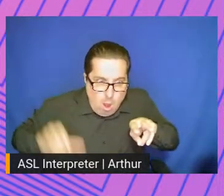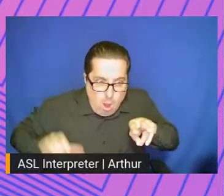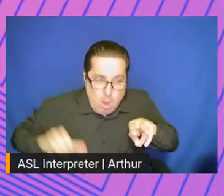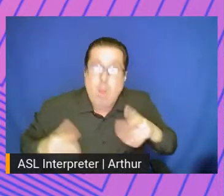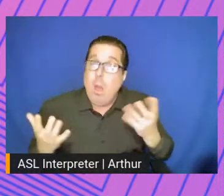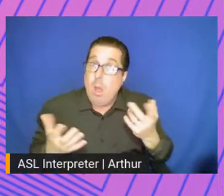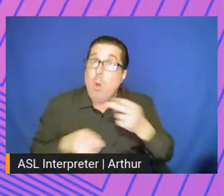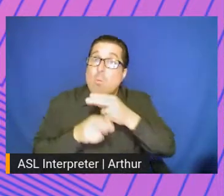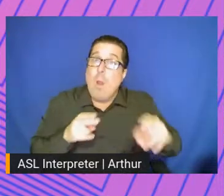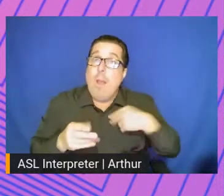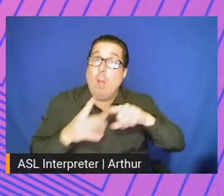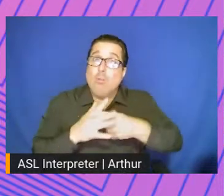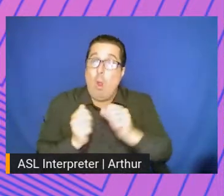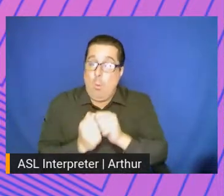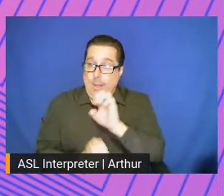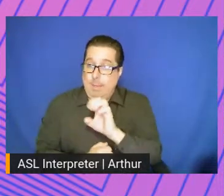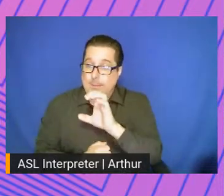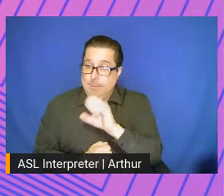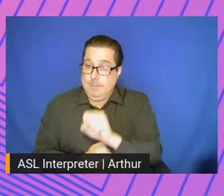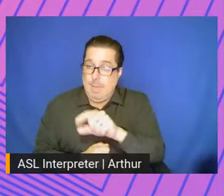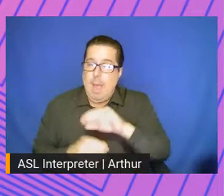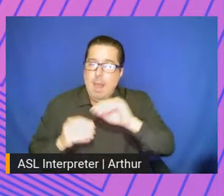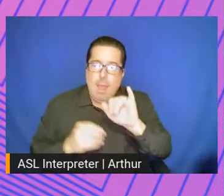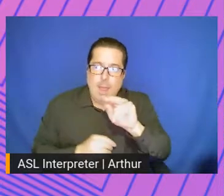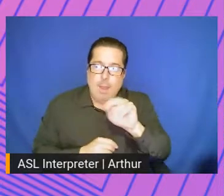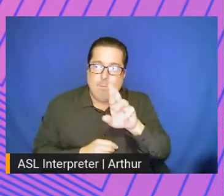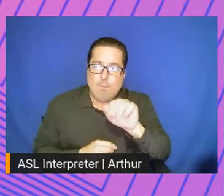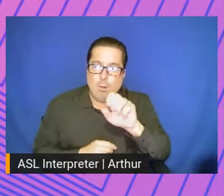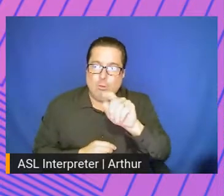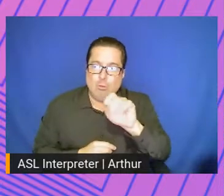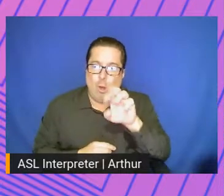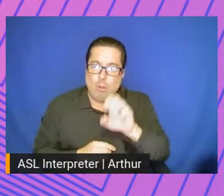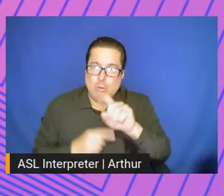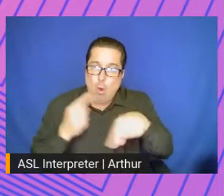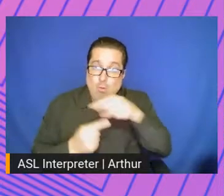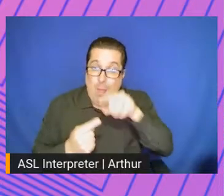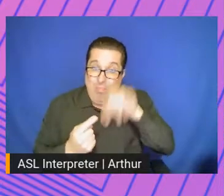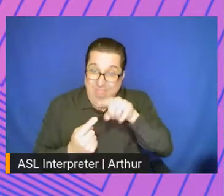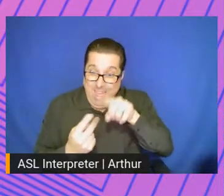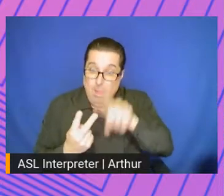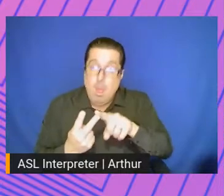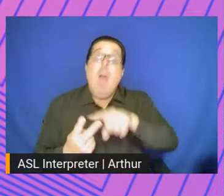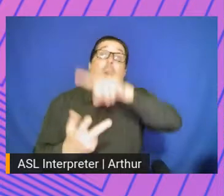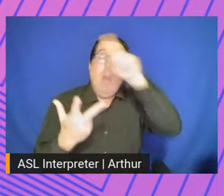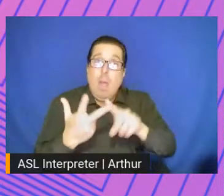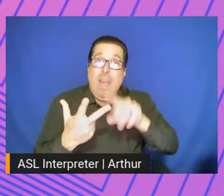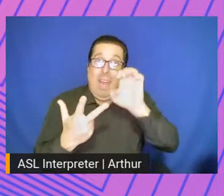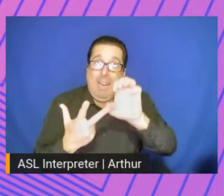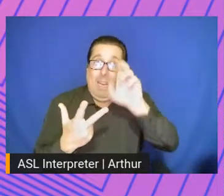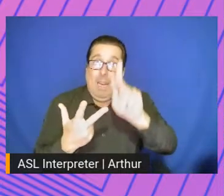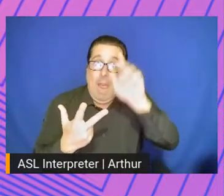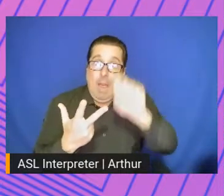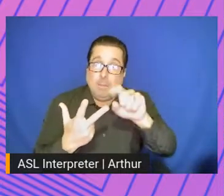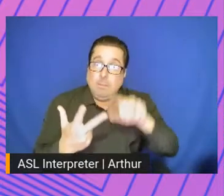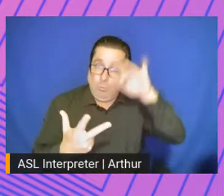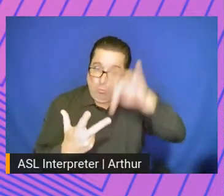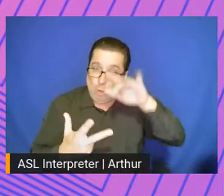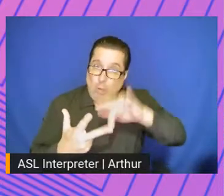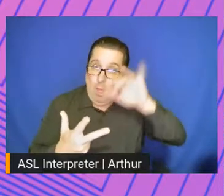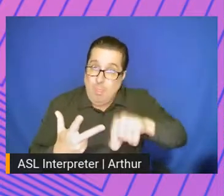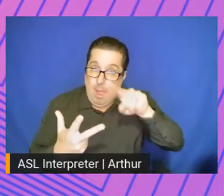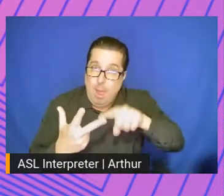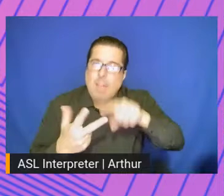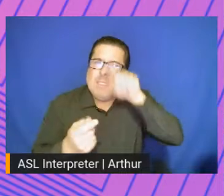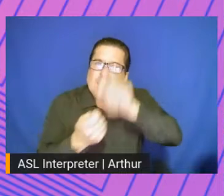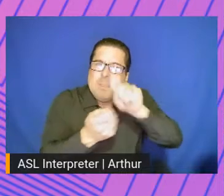I started off with ECS and speaking about the infrastructure around that. And then after that, I touched on EKS, which, are